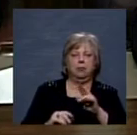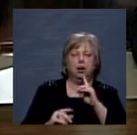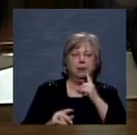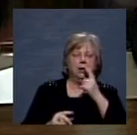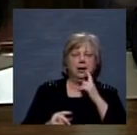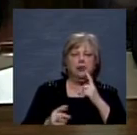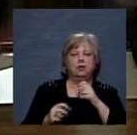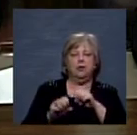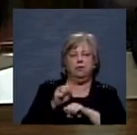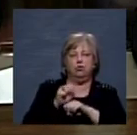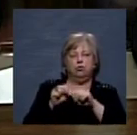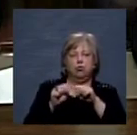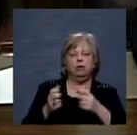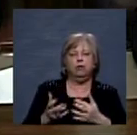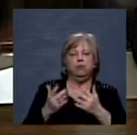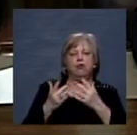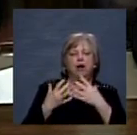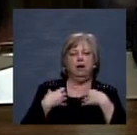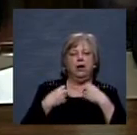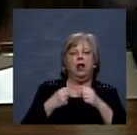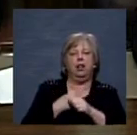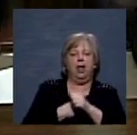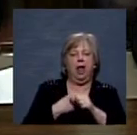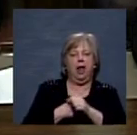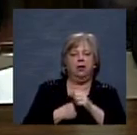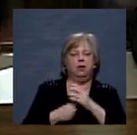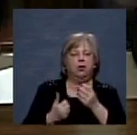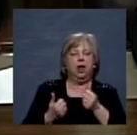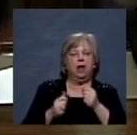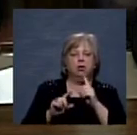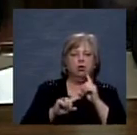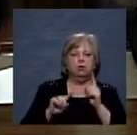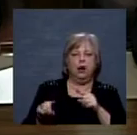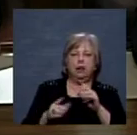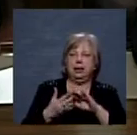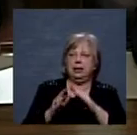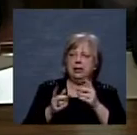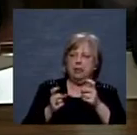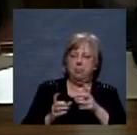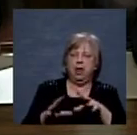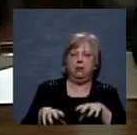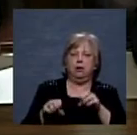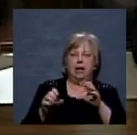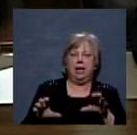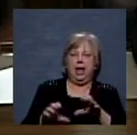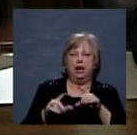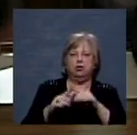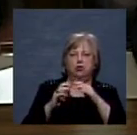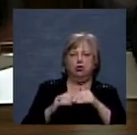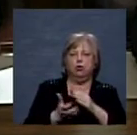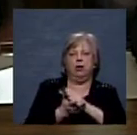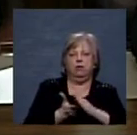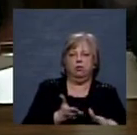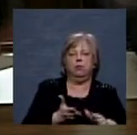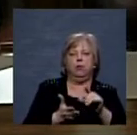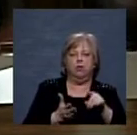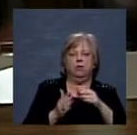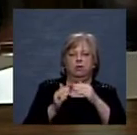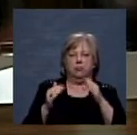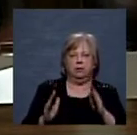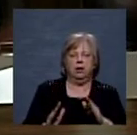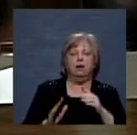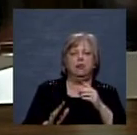and health hazards, providing for summary abatement procedures, directing the city manager to take such action as is necessary to raise and remove said structure, to declare